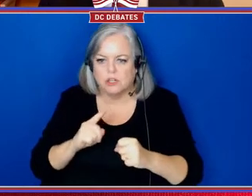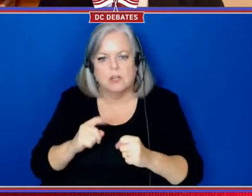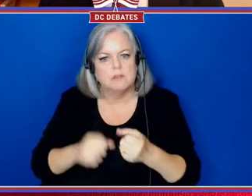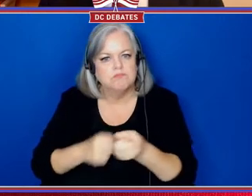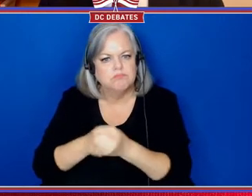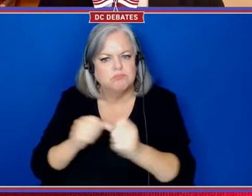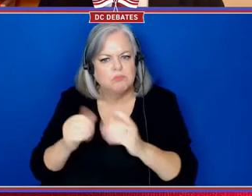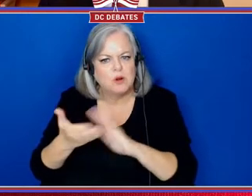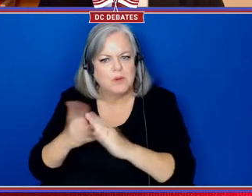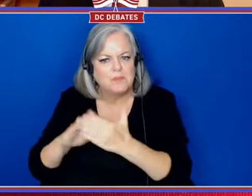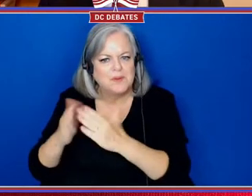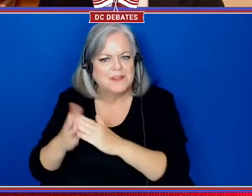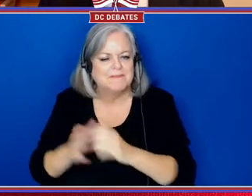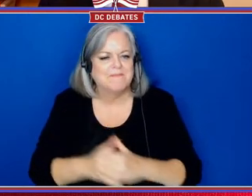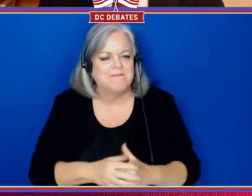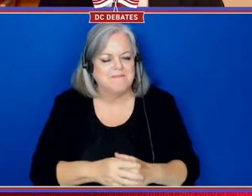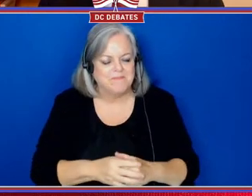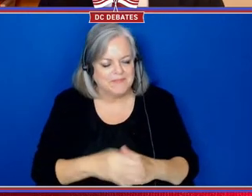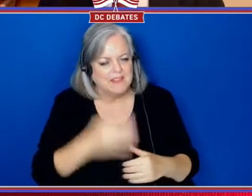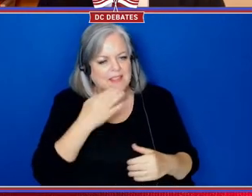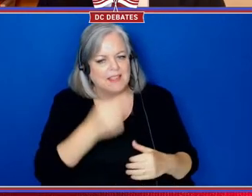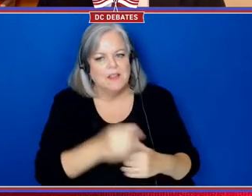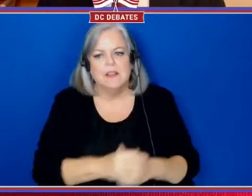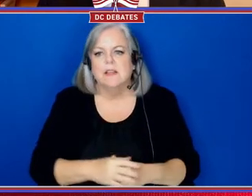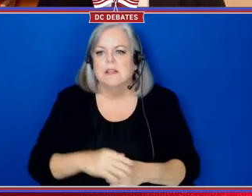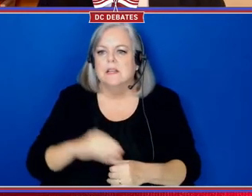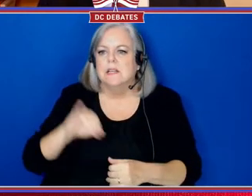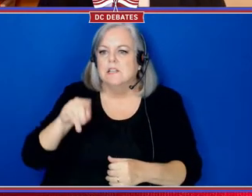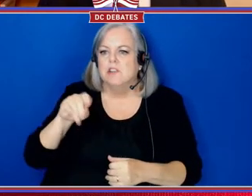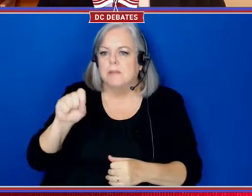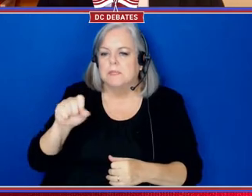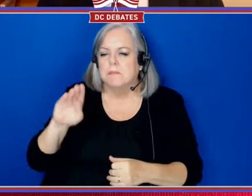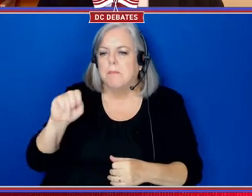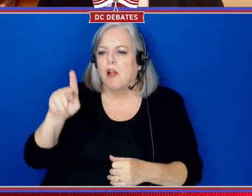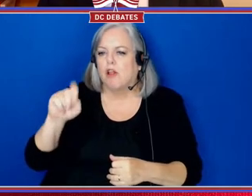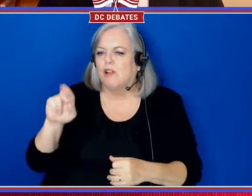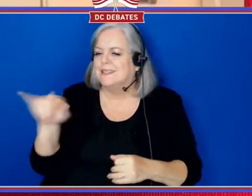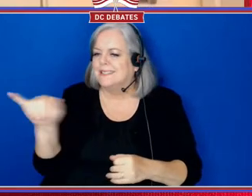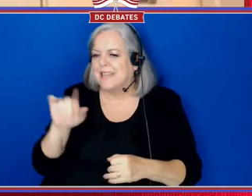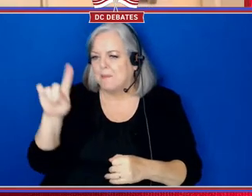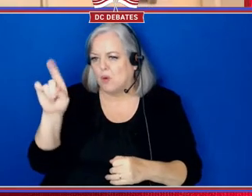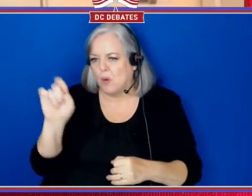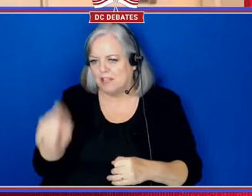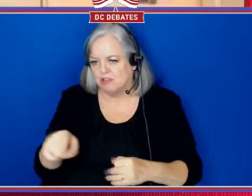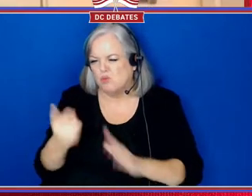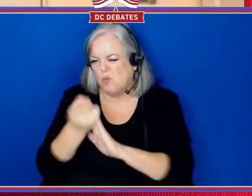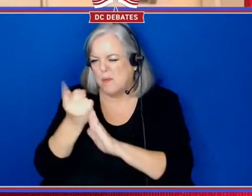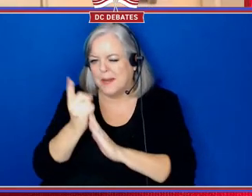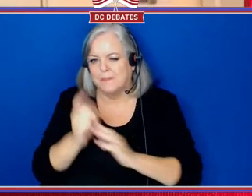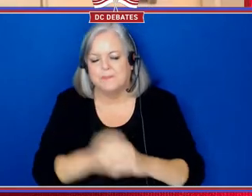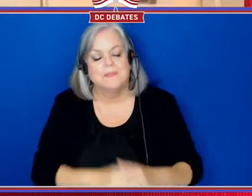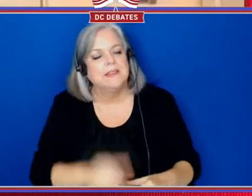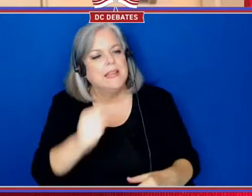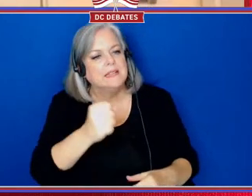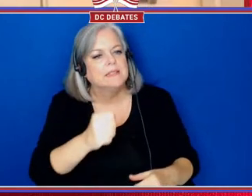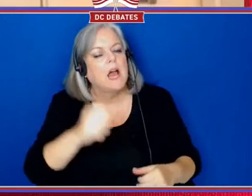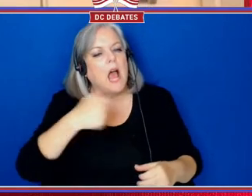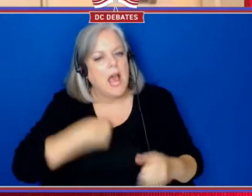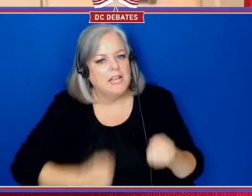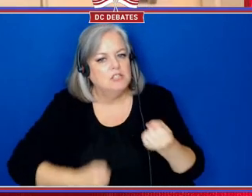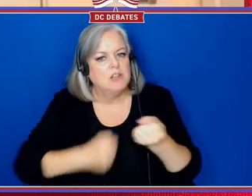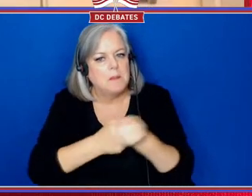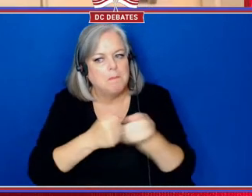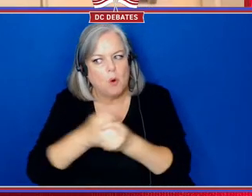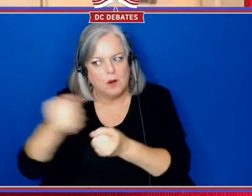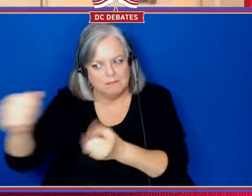Thank you. James Butler, for you, same question. 1 minute. Yes, thank you. I do support bringing the Commanders back